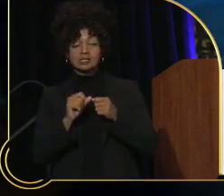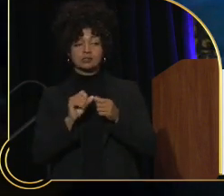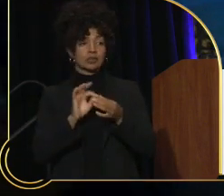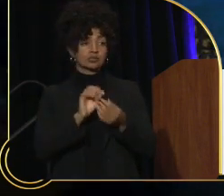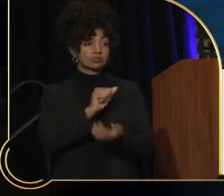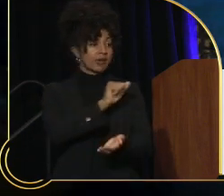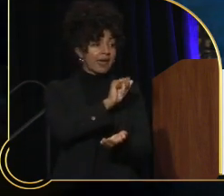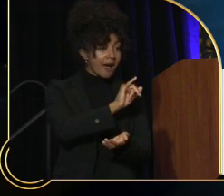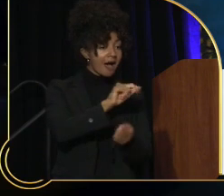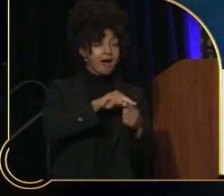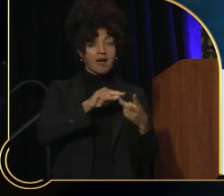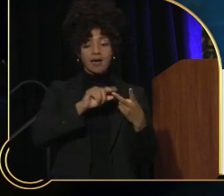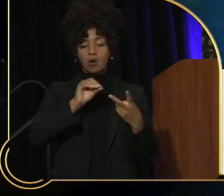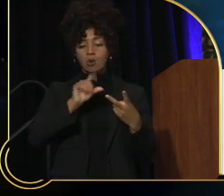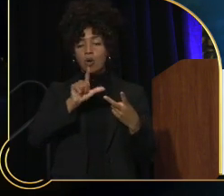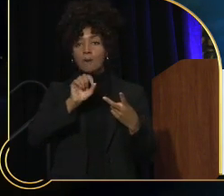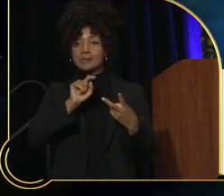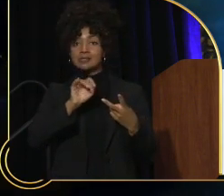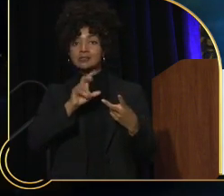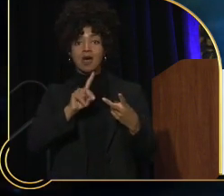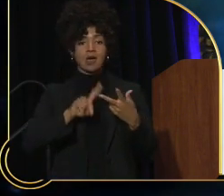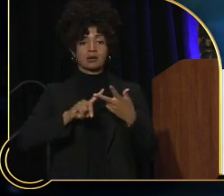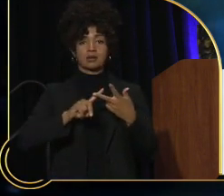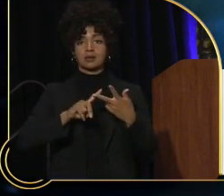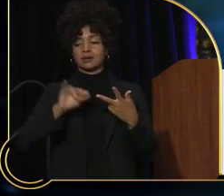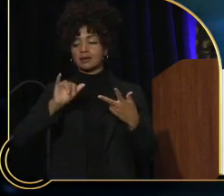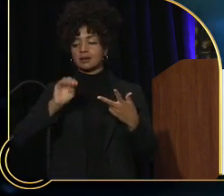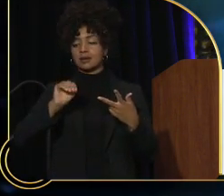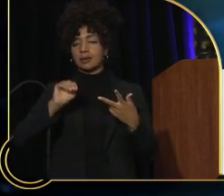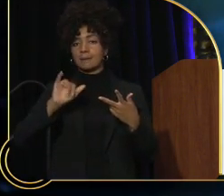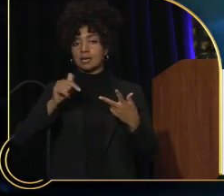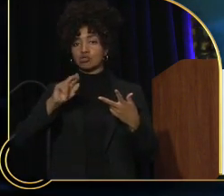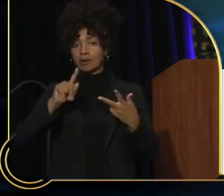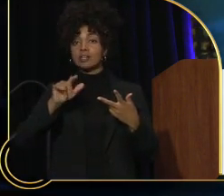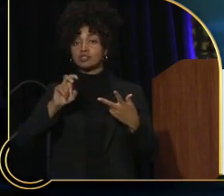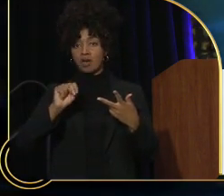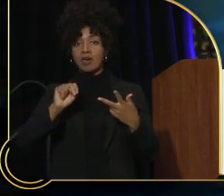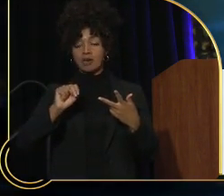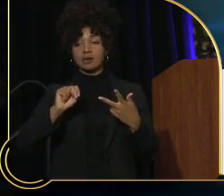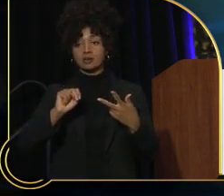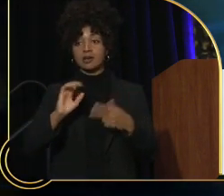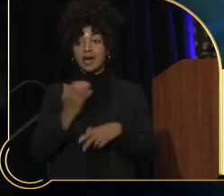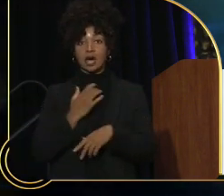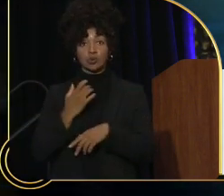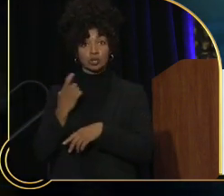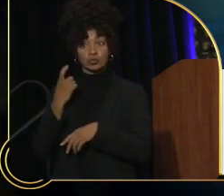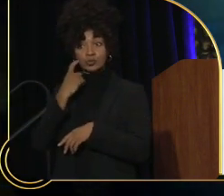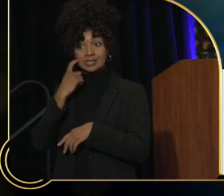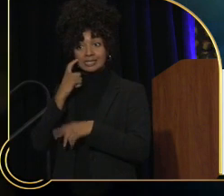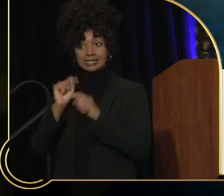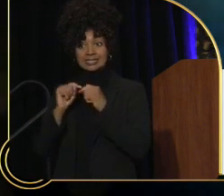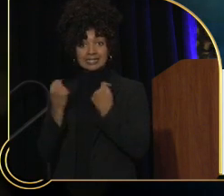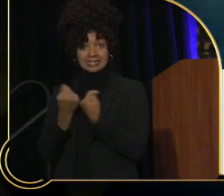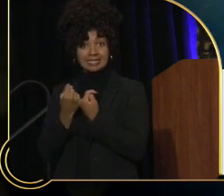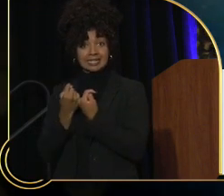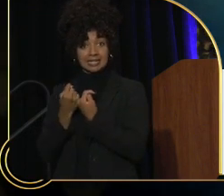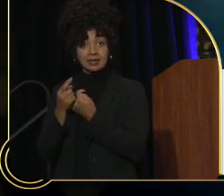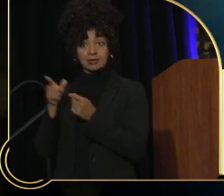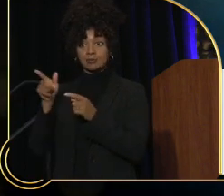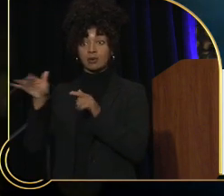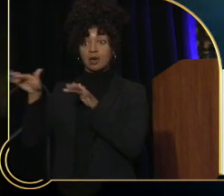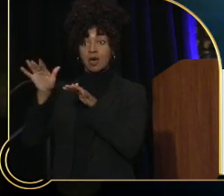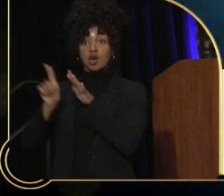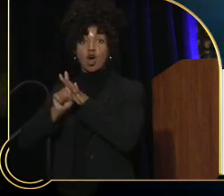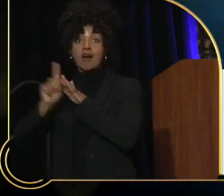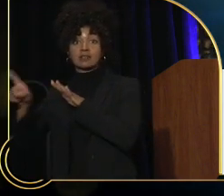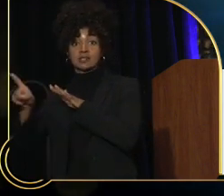to immigration. Our recent team offsite was 2 days of debating the law. It's what we do, it's